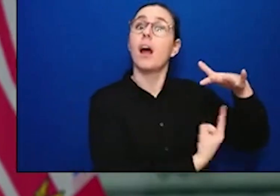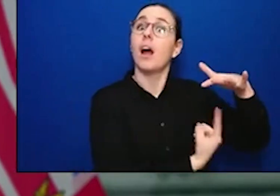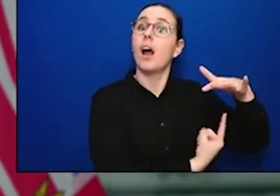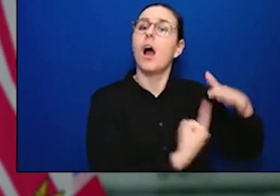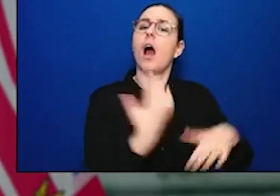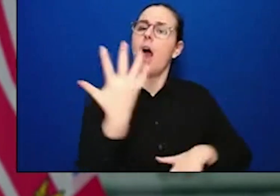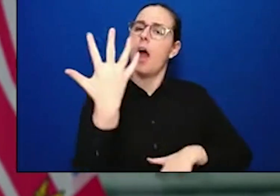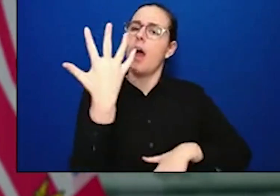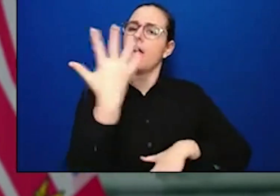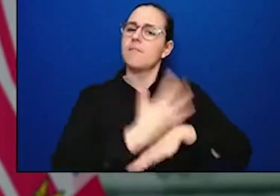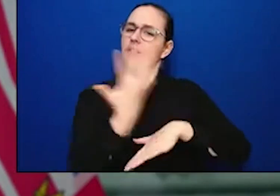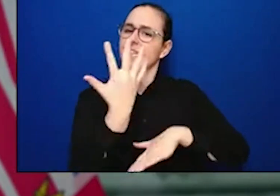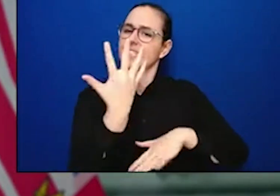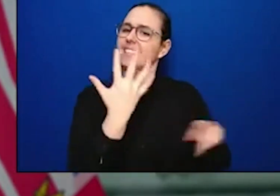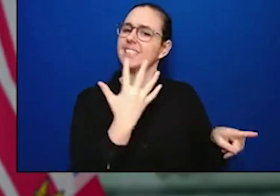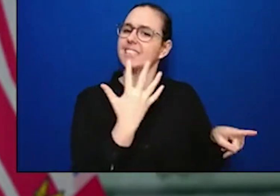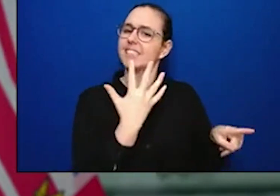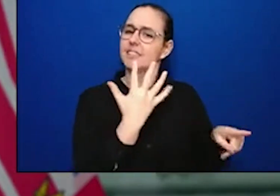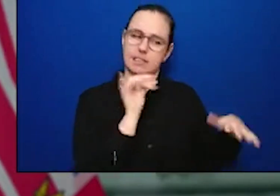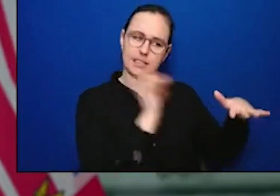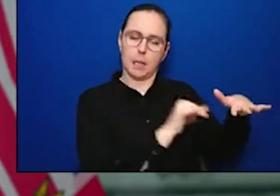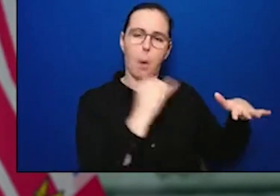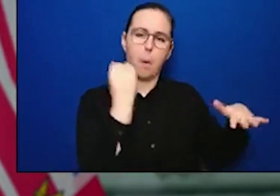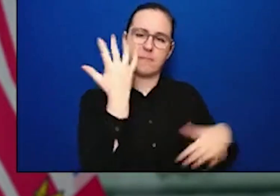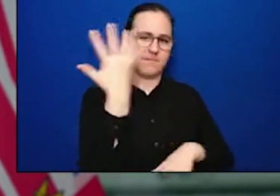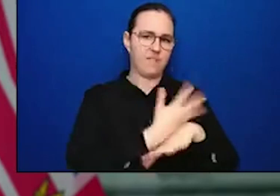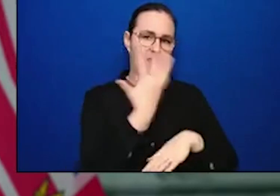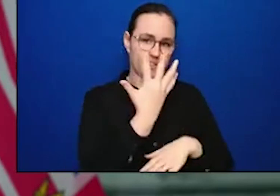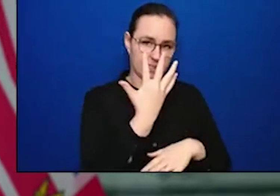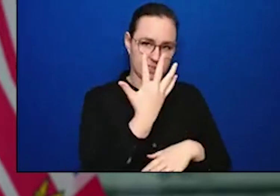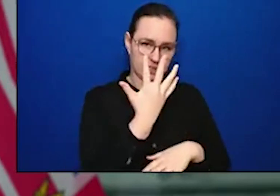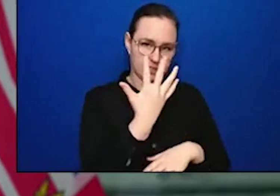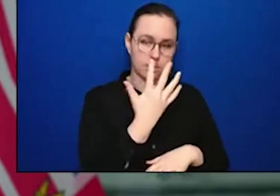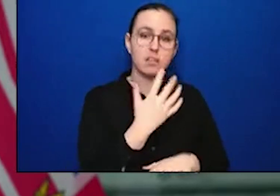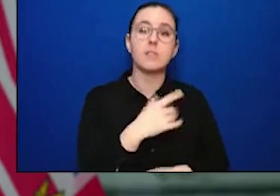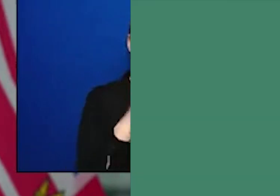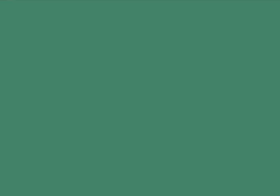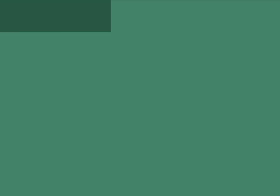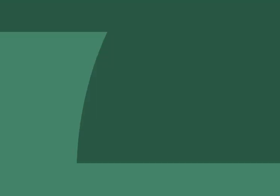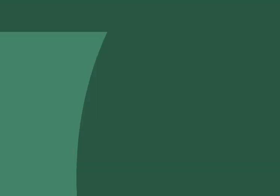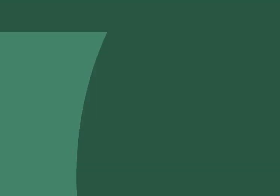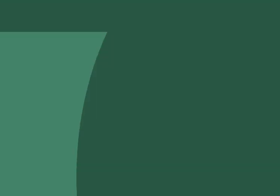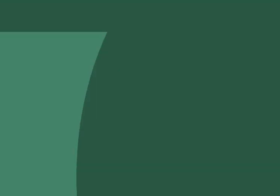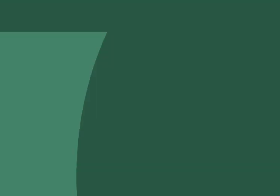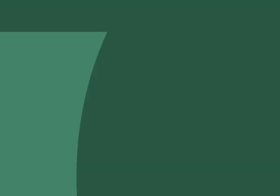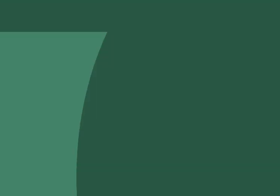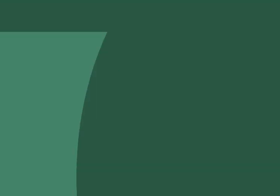long-term recovery the risk of having long-term symptoms is reduced.